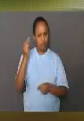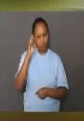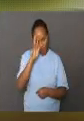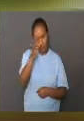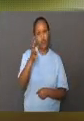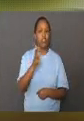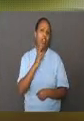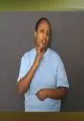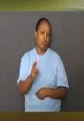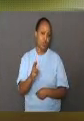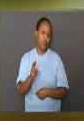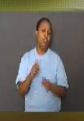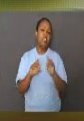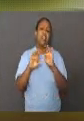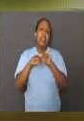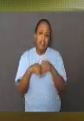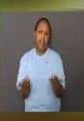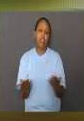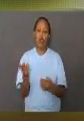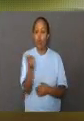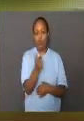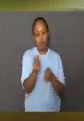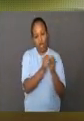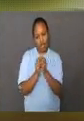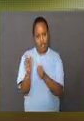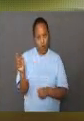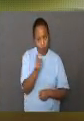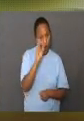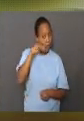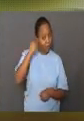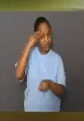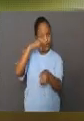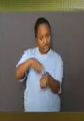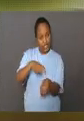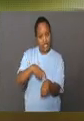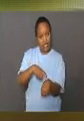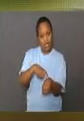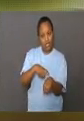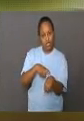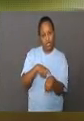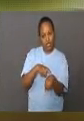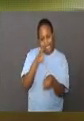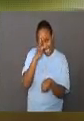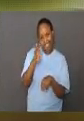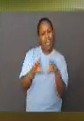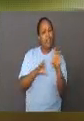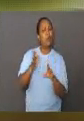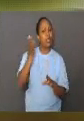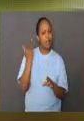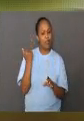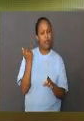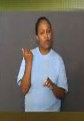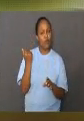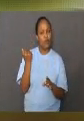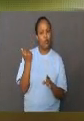philosophies. How were they combined in the Derg regime to create a situation